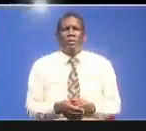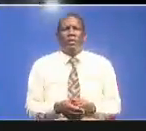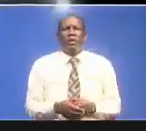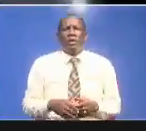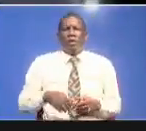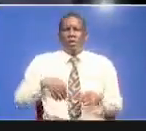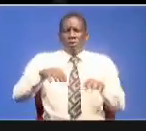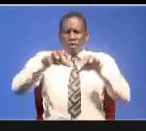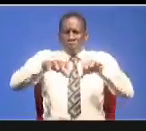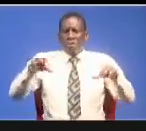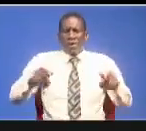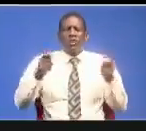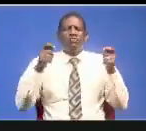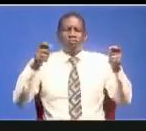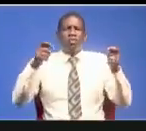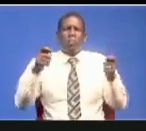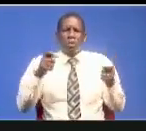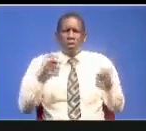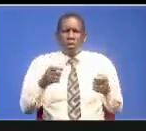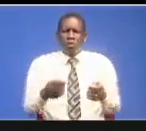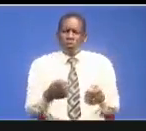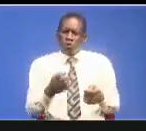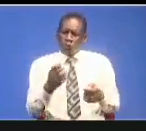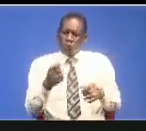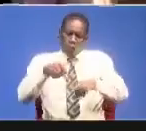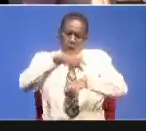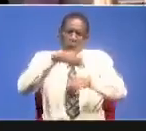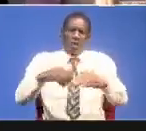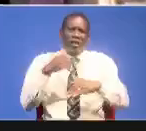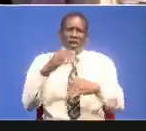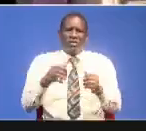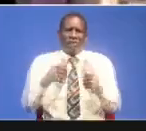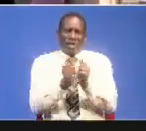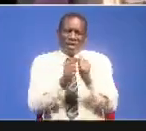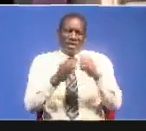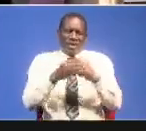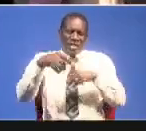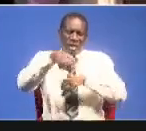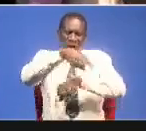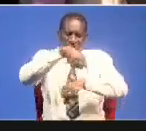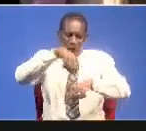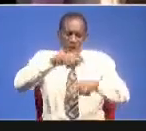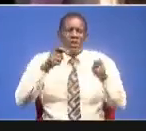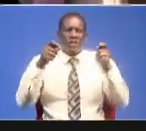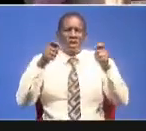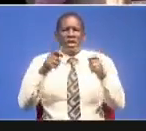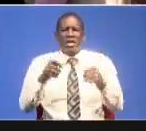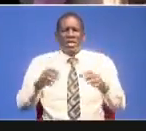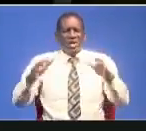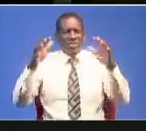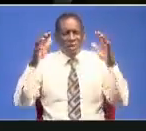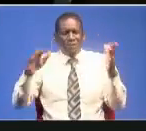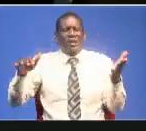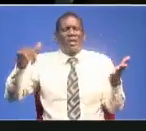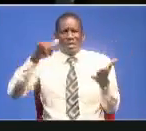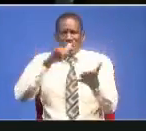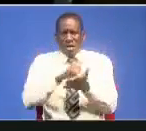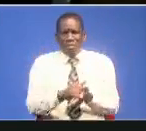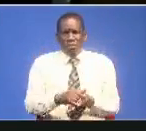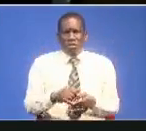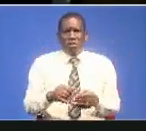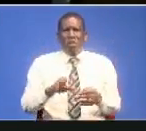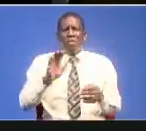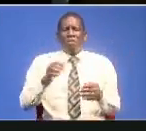The Wakulima Market protests came just hours after an 18-hour strike at the country's major